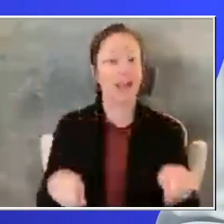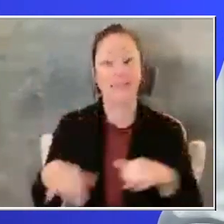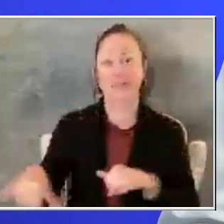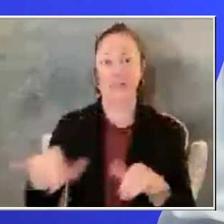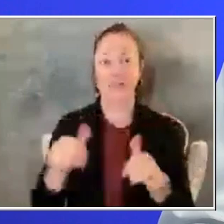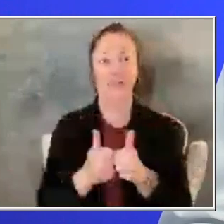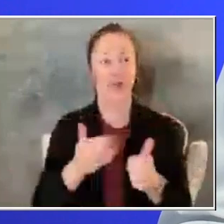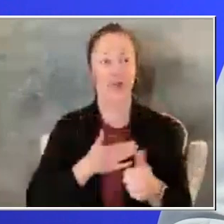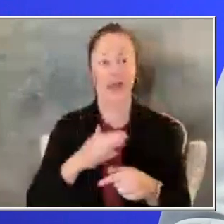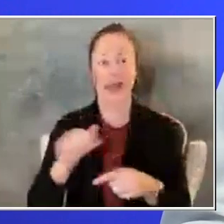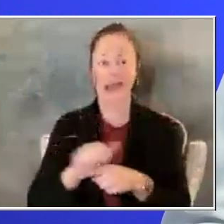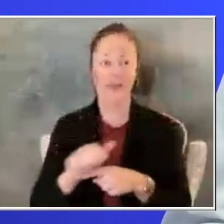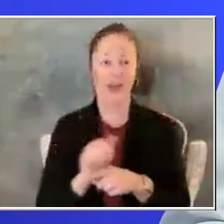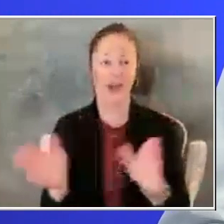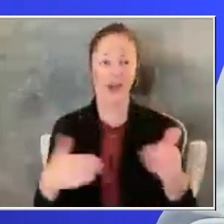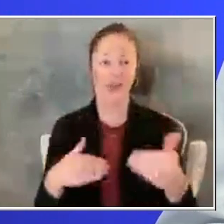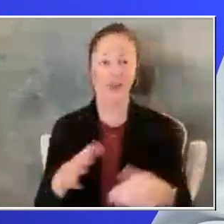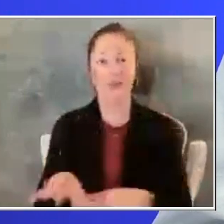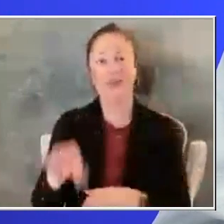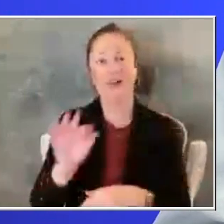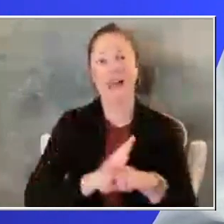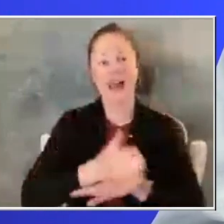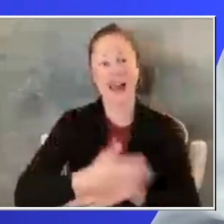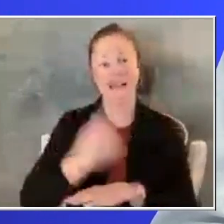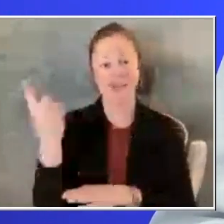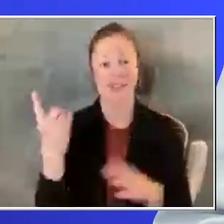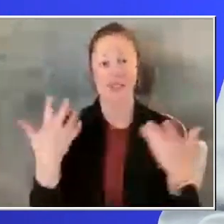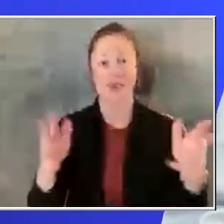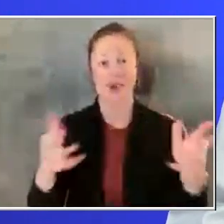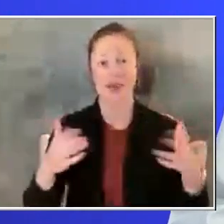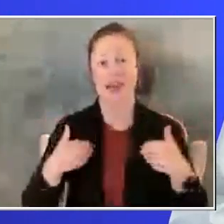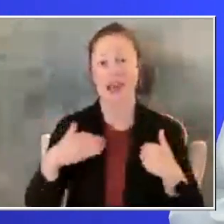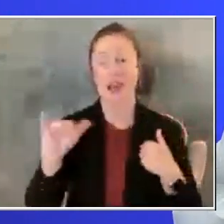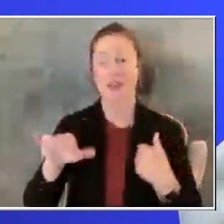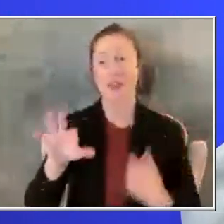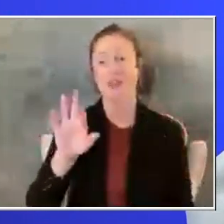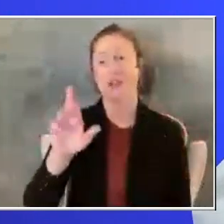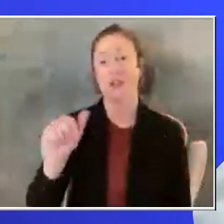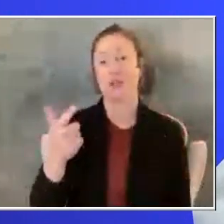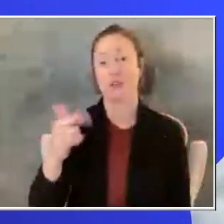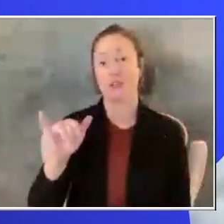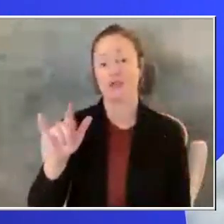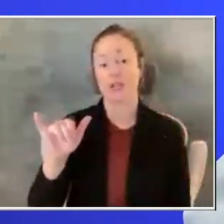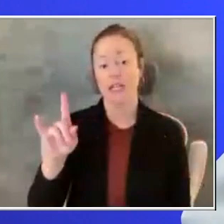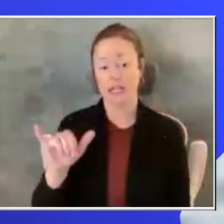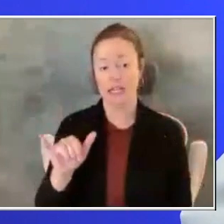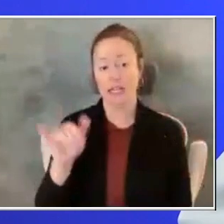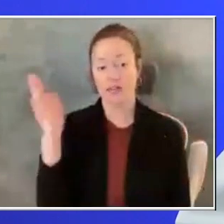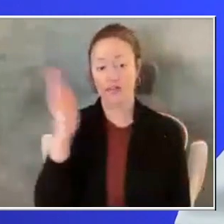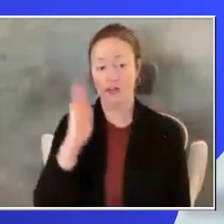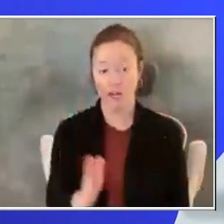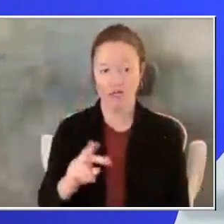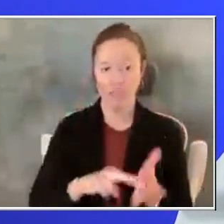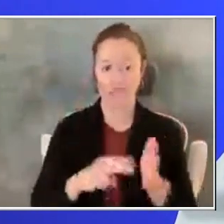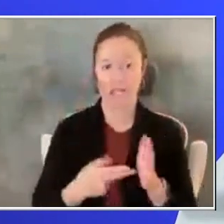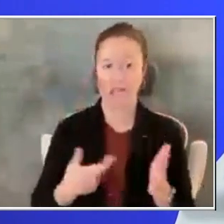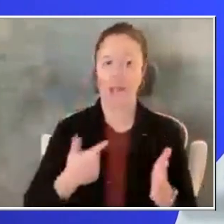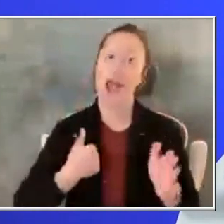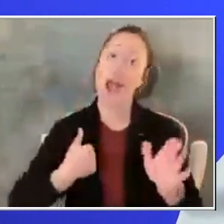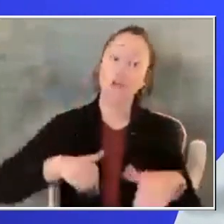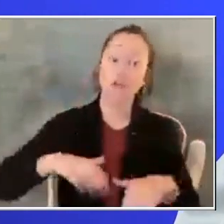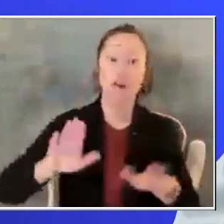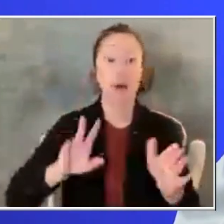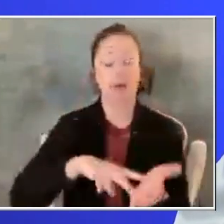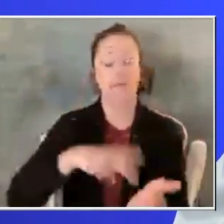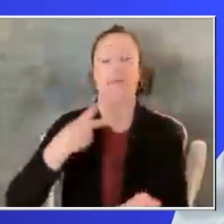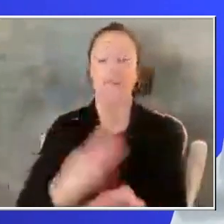somebody has already had one of these fragility fractures, which means, gosh, I was walking and I fell and broke something, as